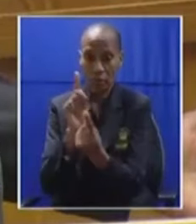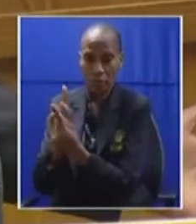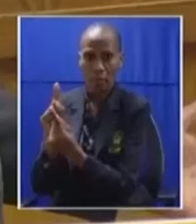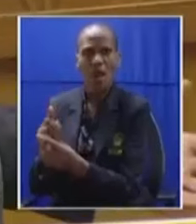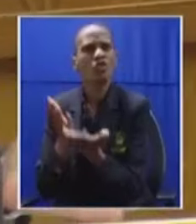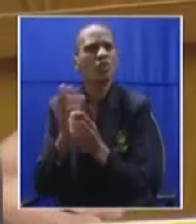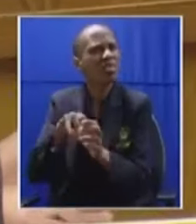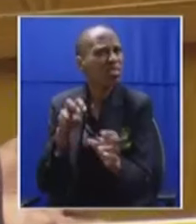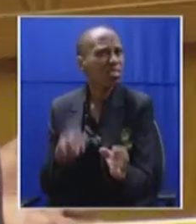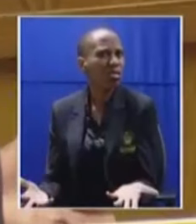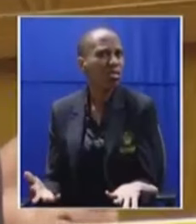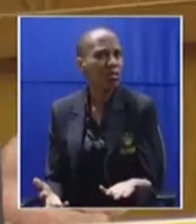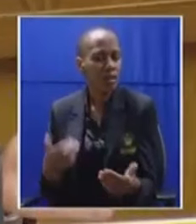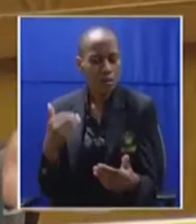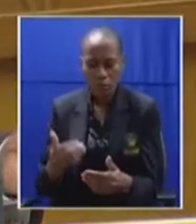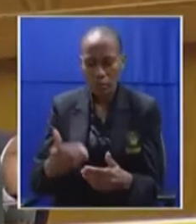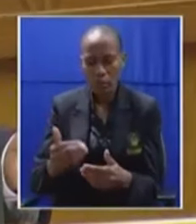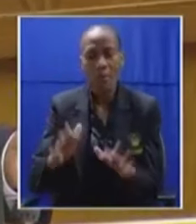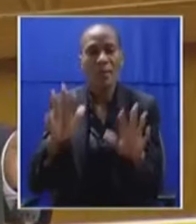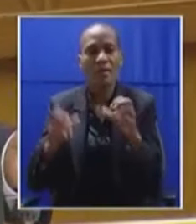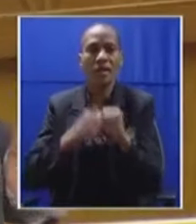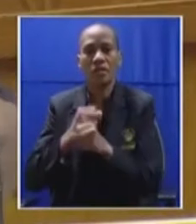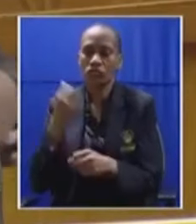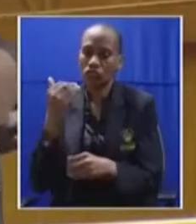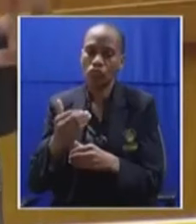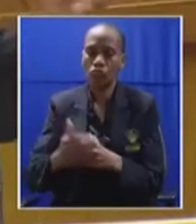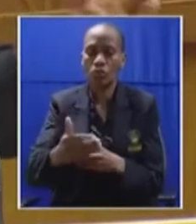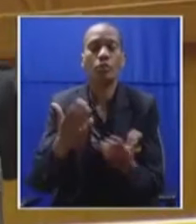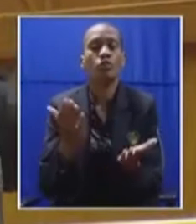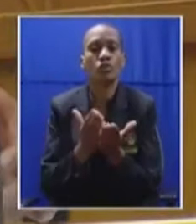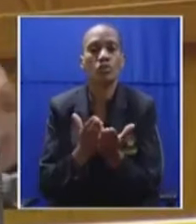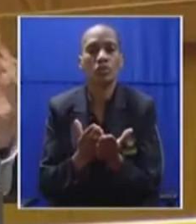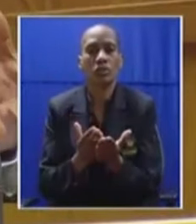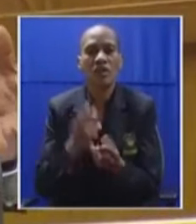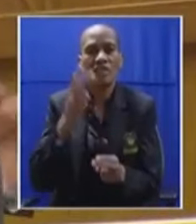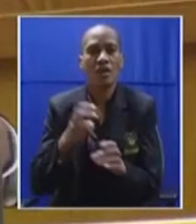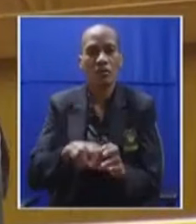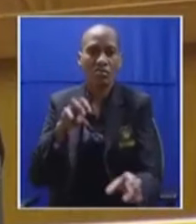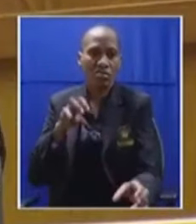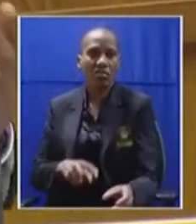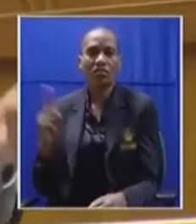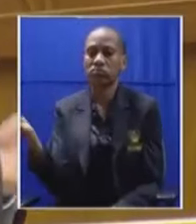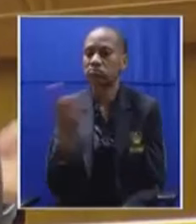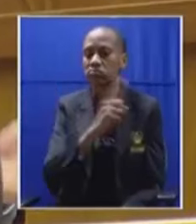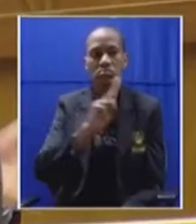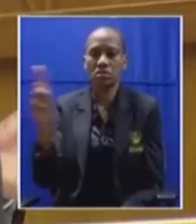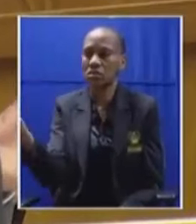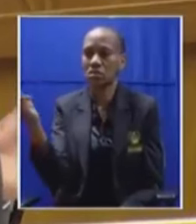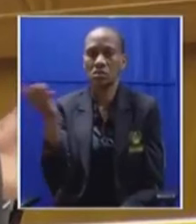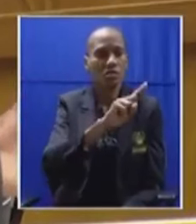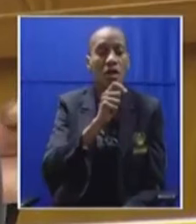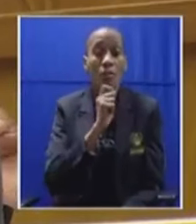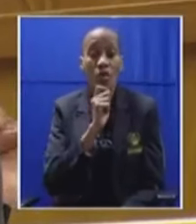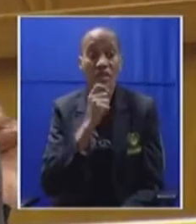school after 9 years of schooling, and they are now just roaming around. It was broad morning when